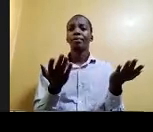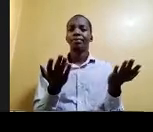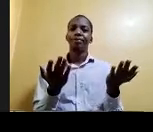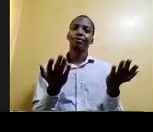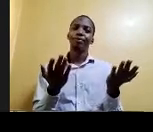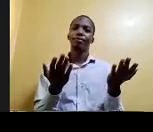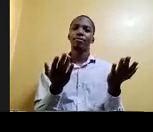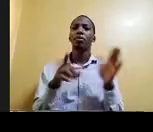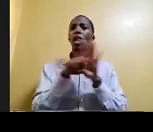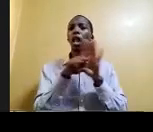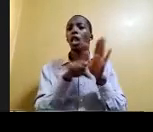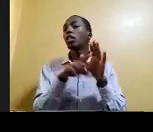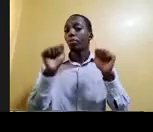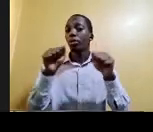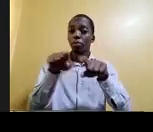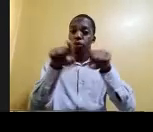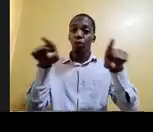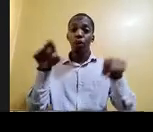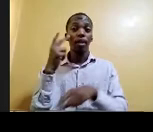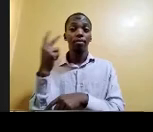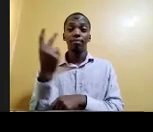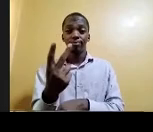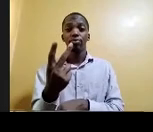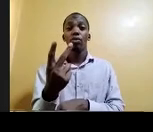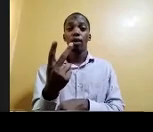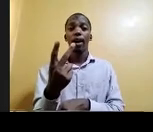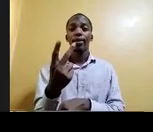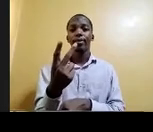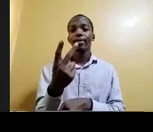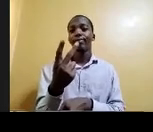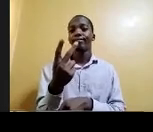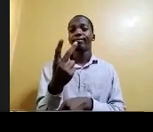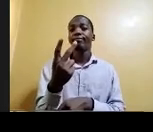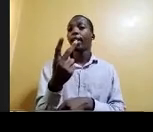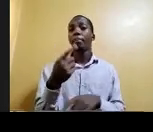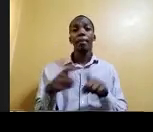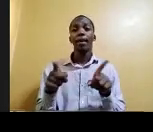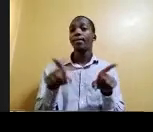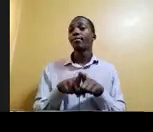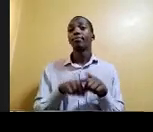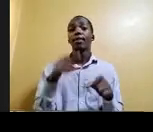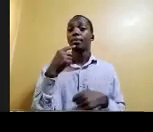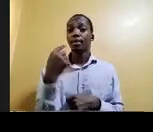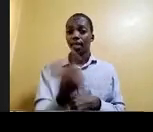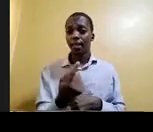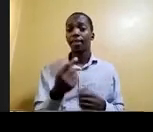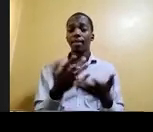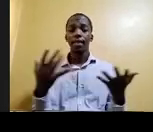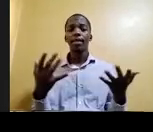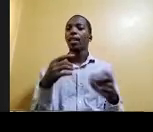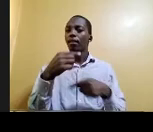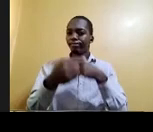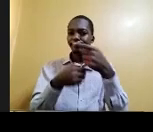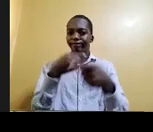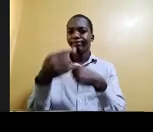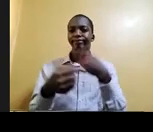regulations that you can look at your leisure. But as I said, there are secondary items still under development that are